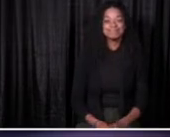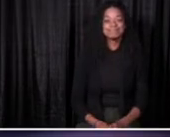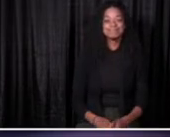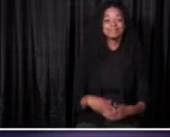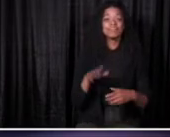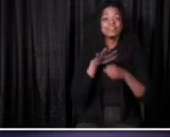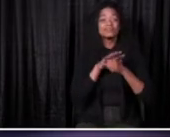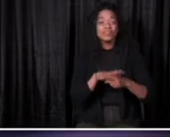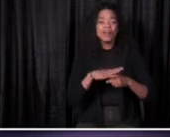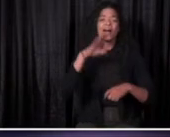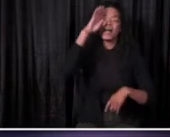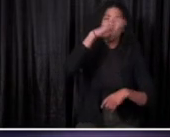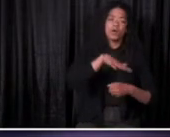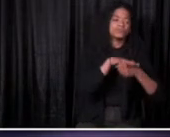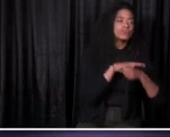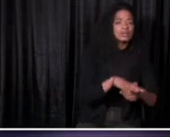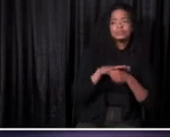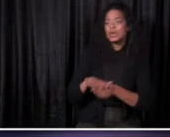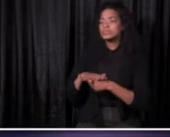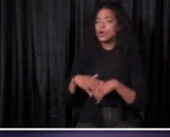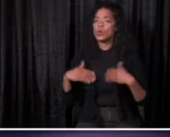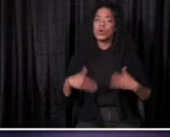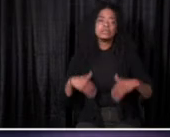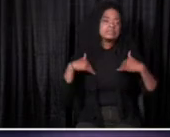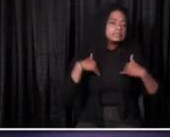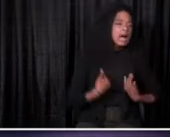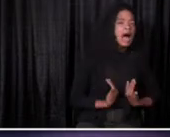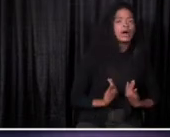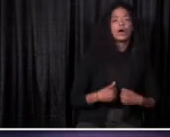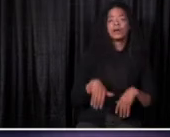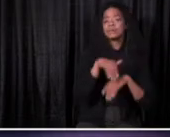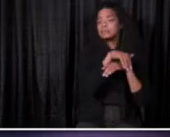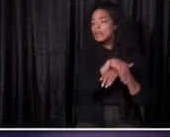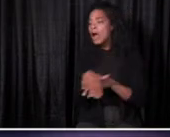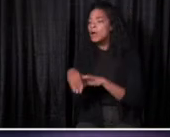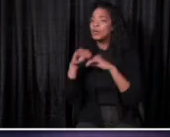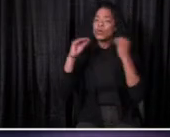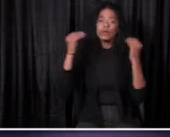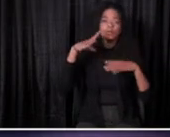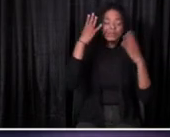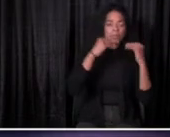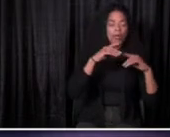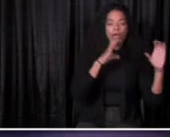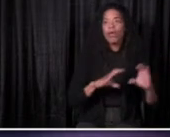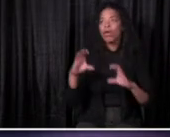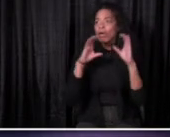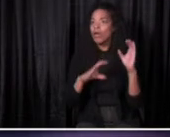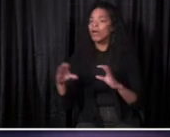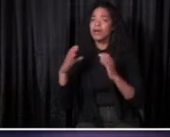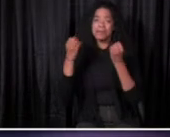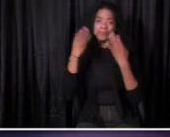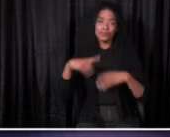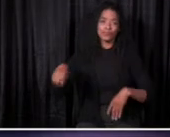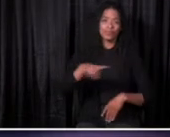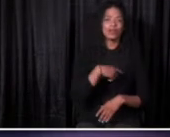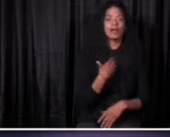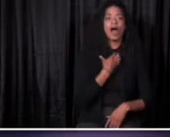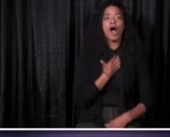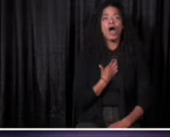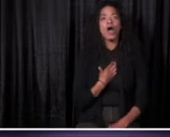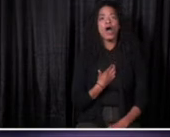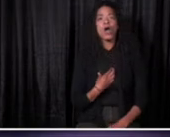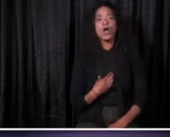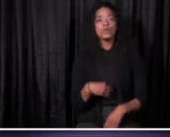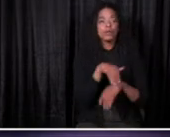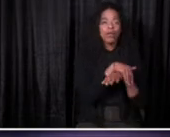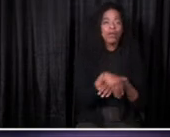a lot of sleepless nights, and for many, hungry nights, and all too sadly